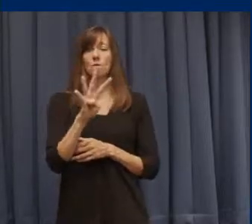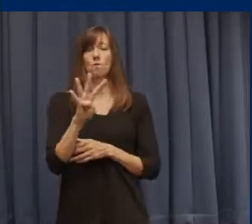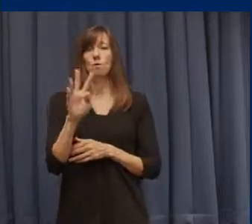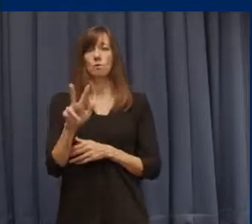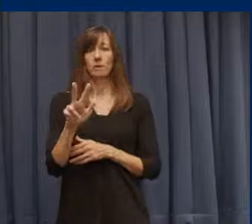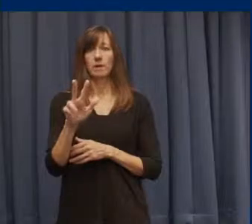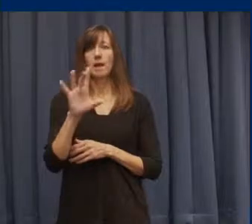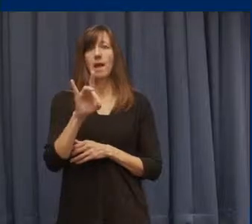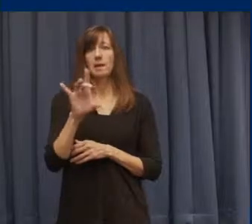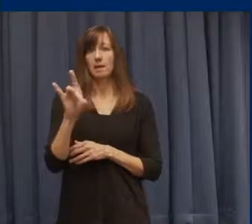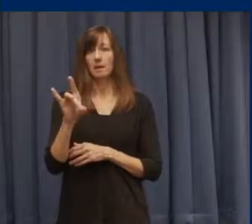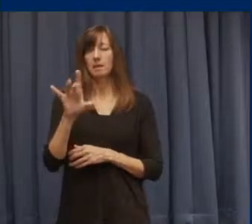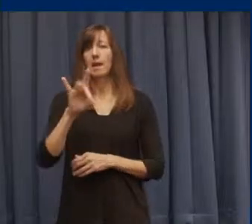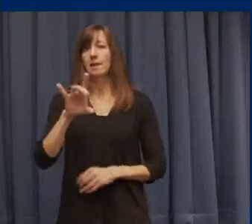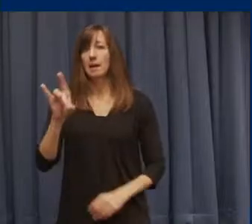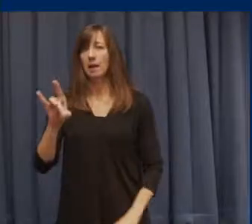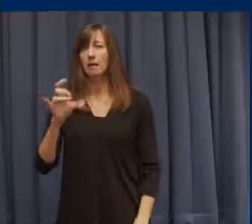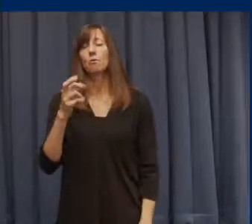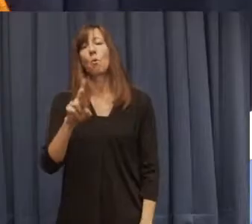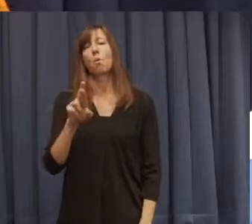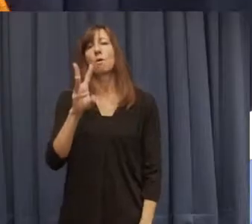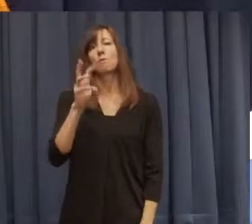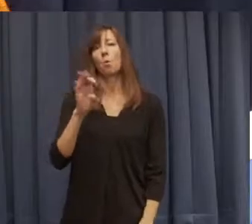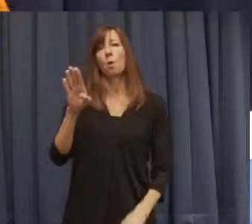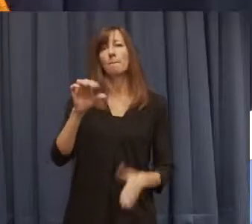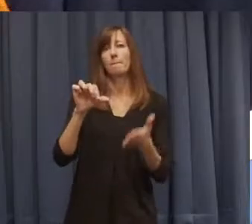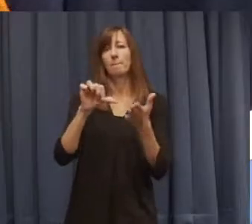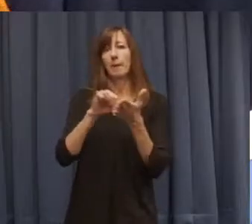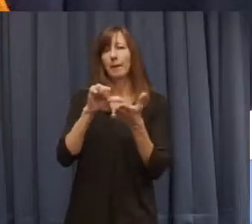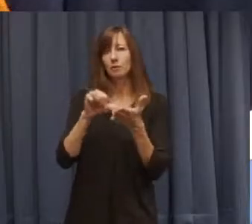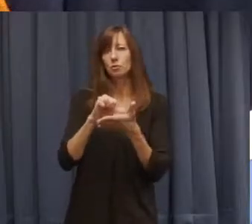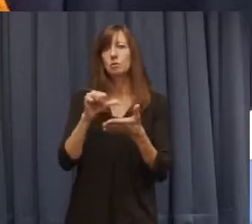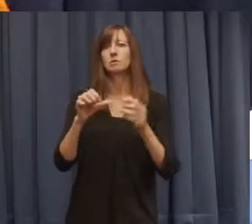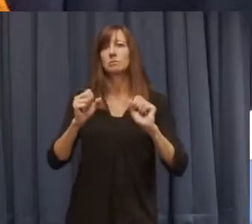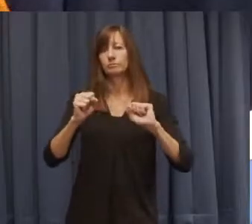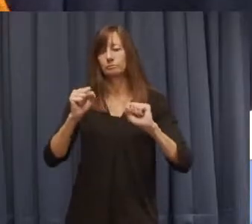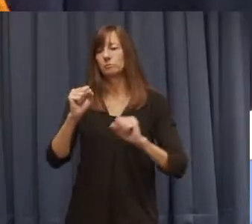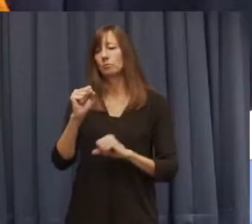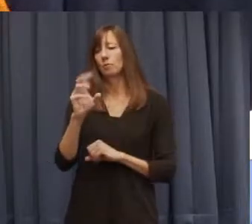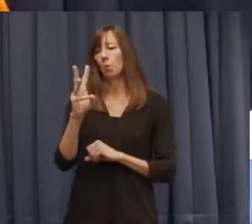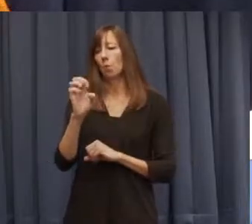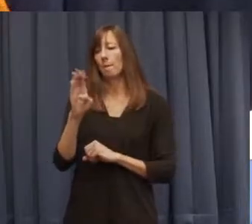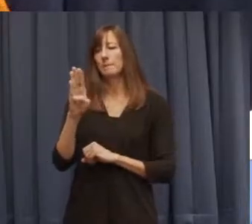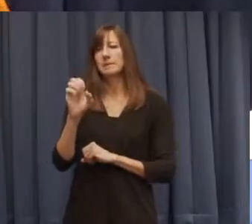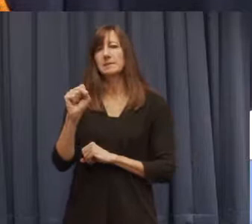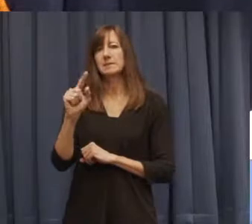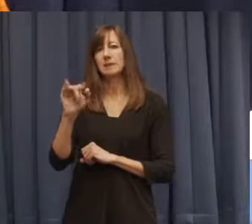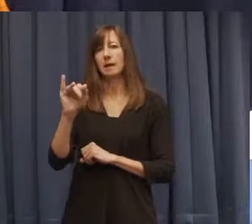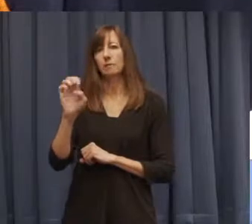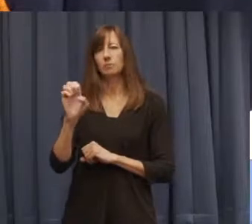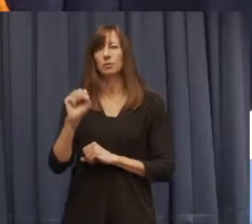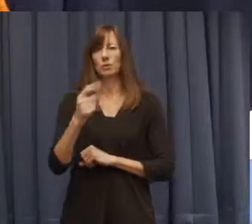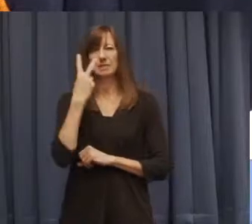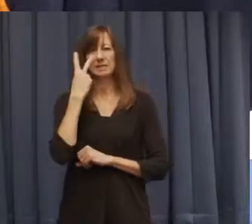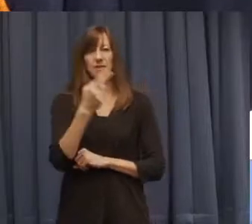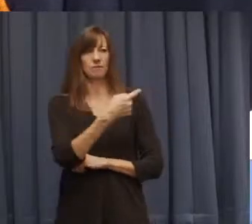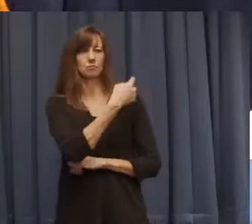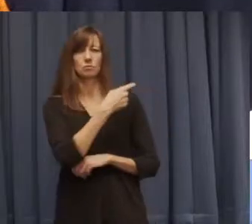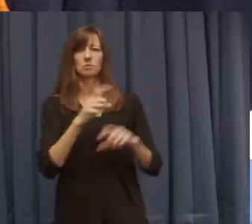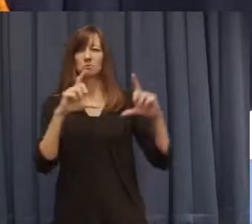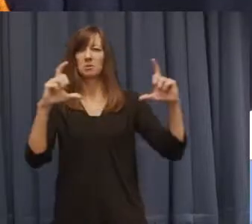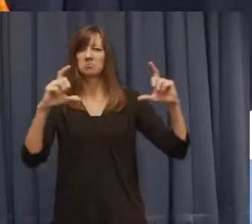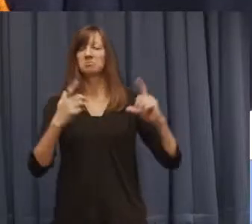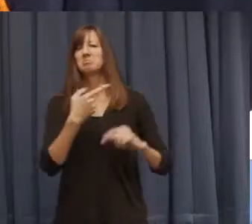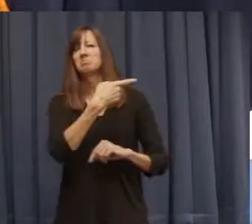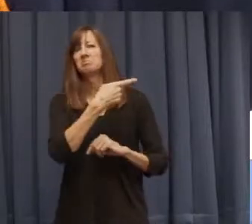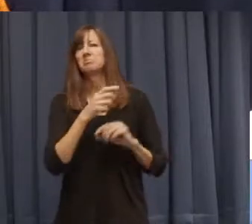845-443-8888, or at our website or via email, which you can see on the screen there. As always, I want to thank our team